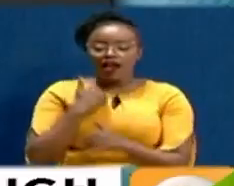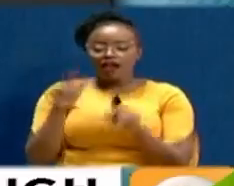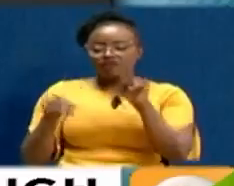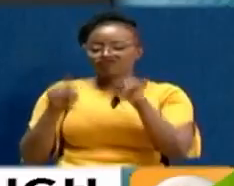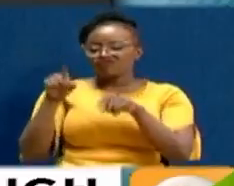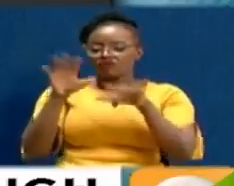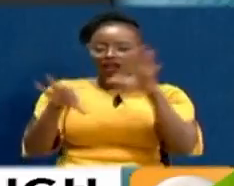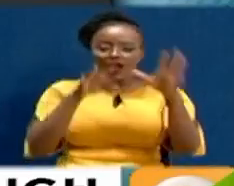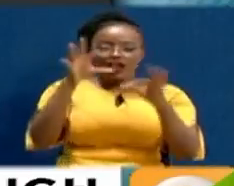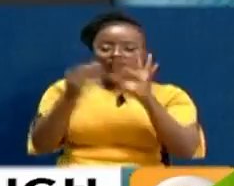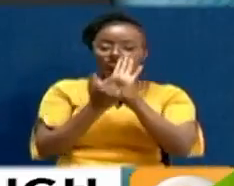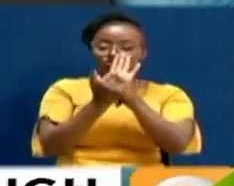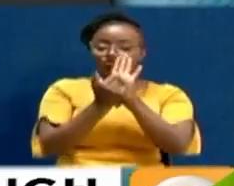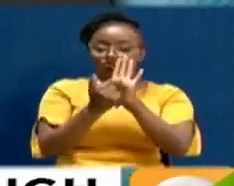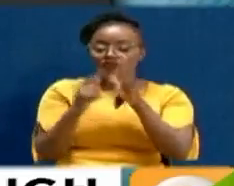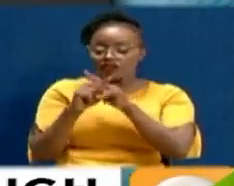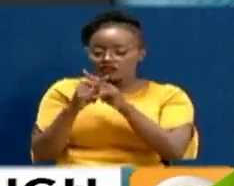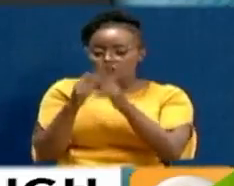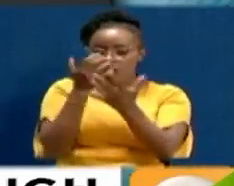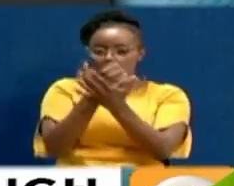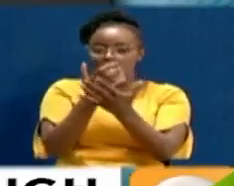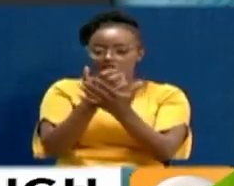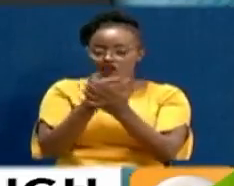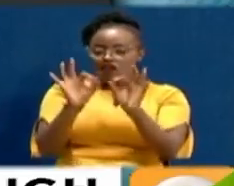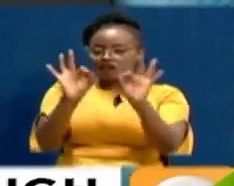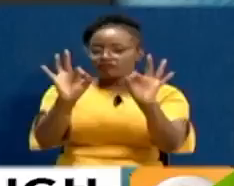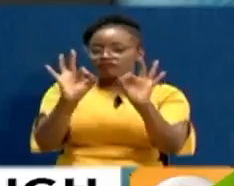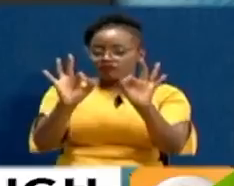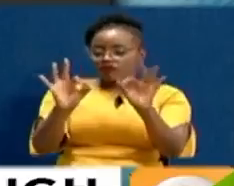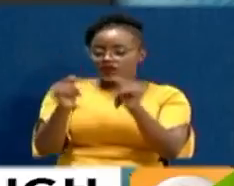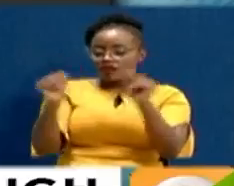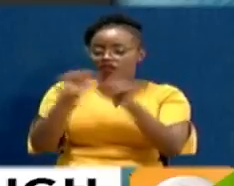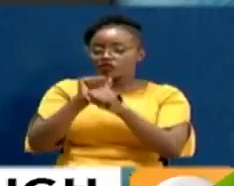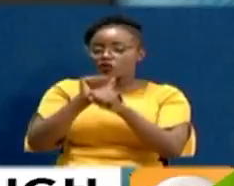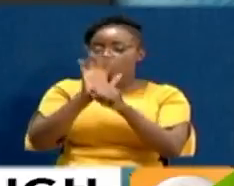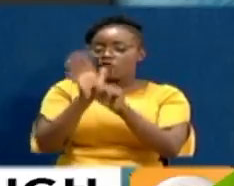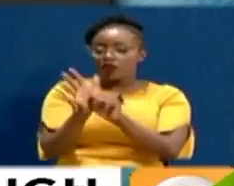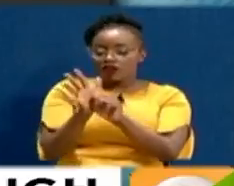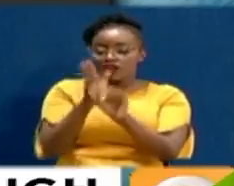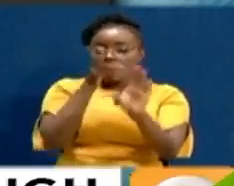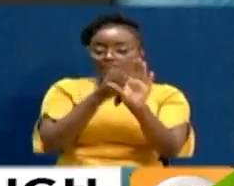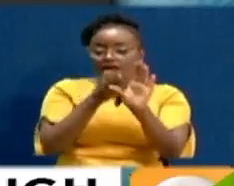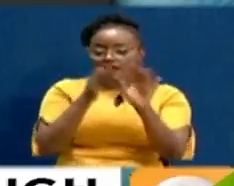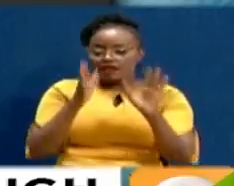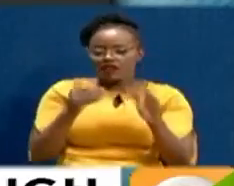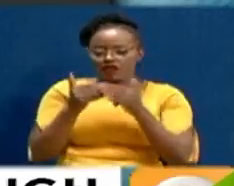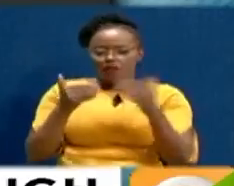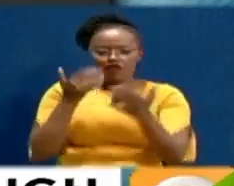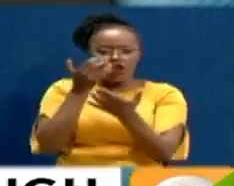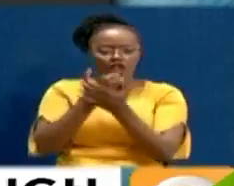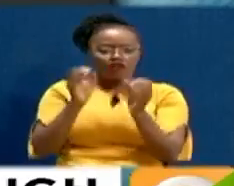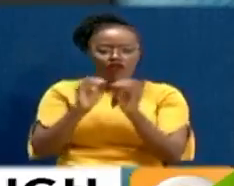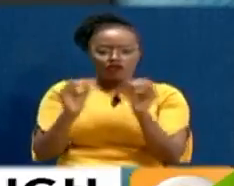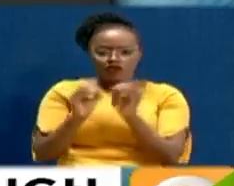interim analysis, demonstrated initial evidence of efficacy against COVID-19 in participants without prior evidence